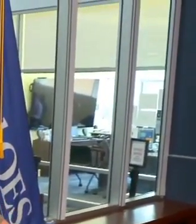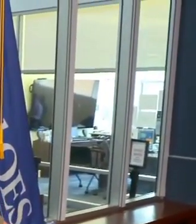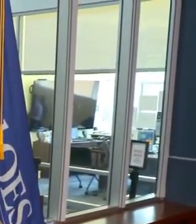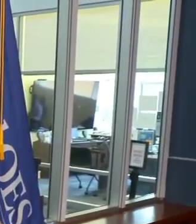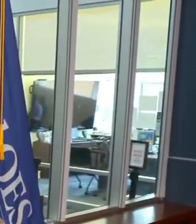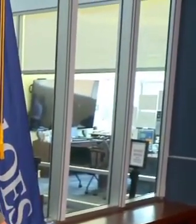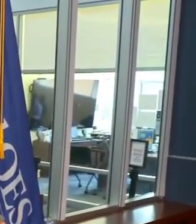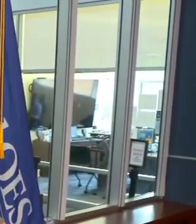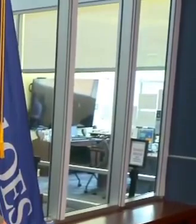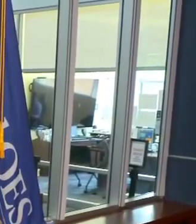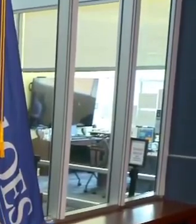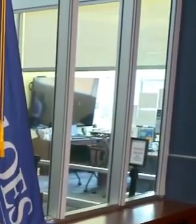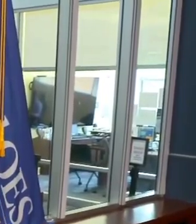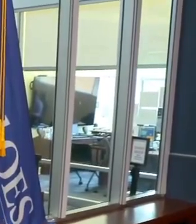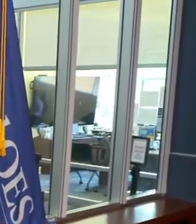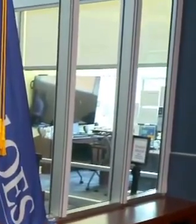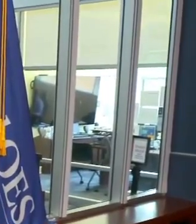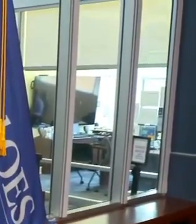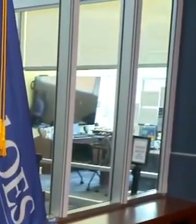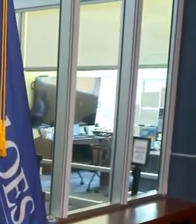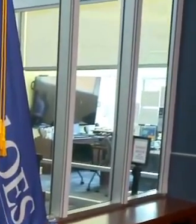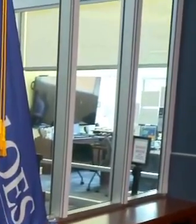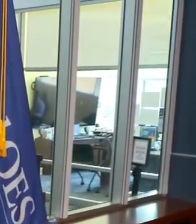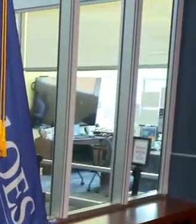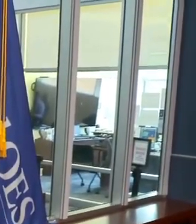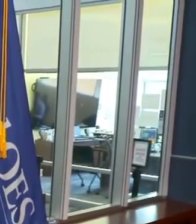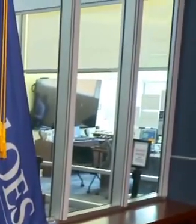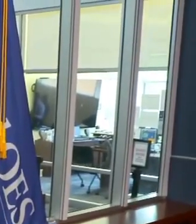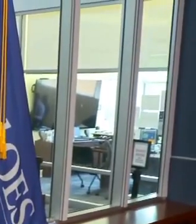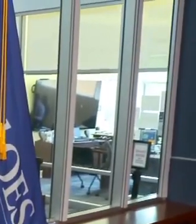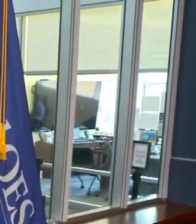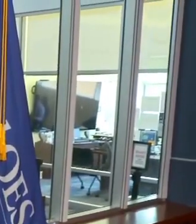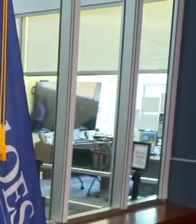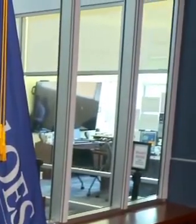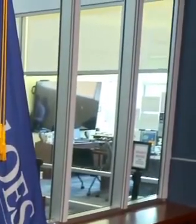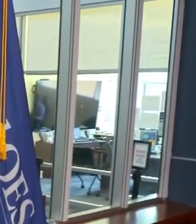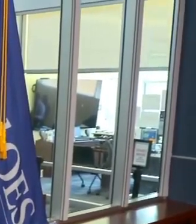my biceps, because of but I can't do that.